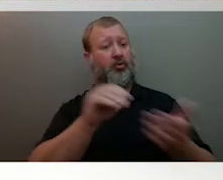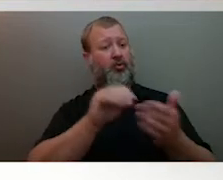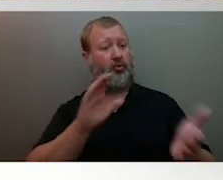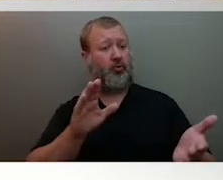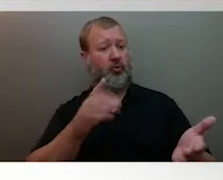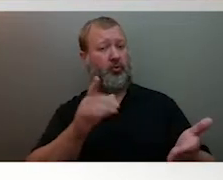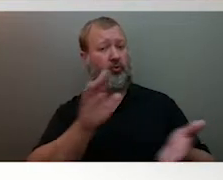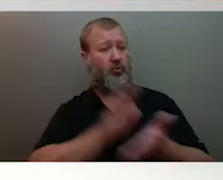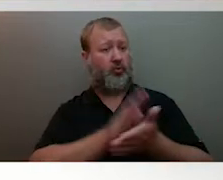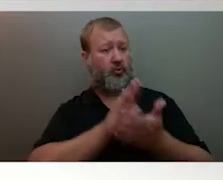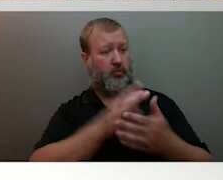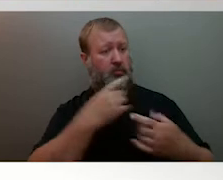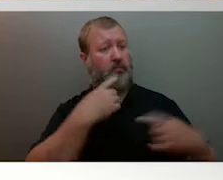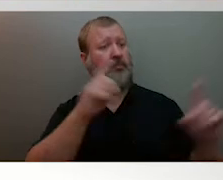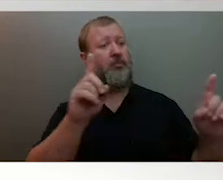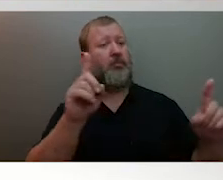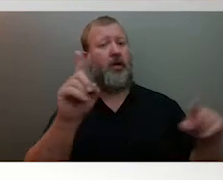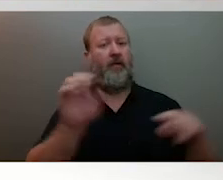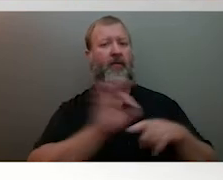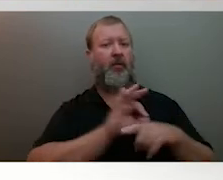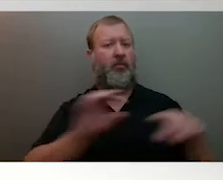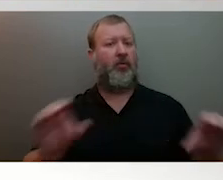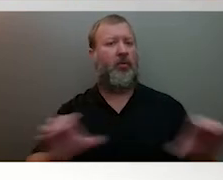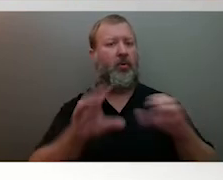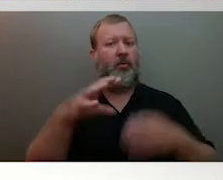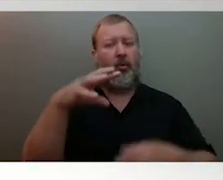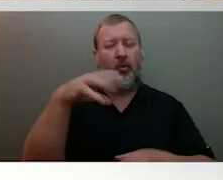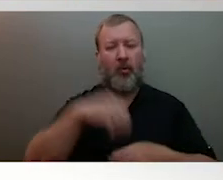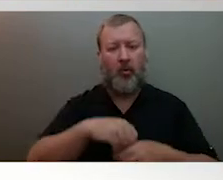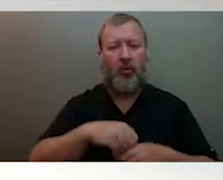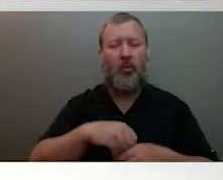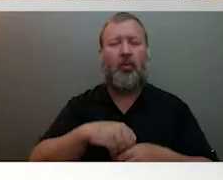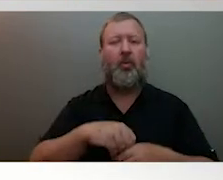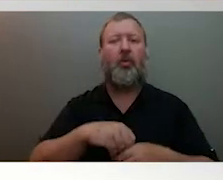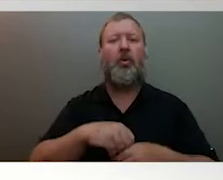academic achievement and functional performance to include